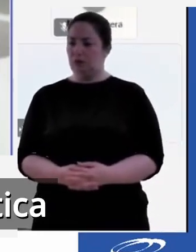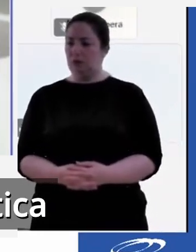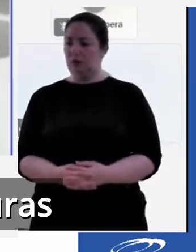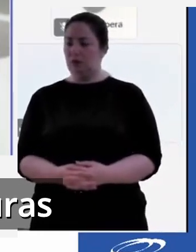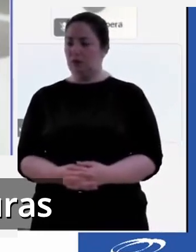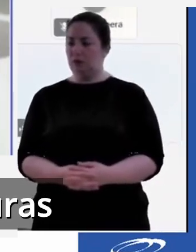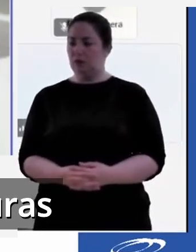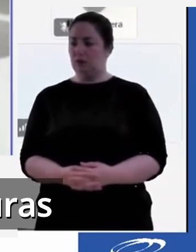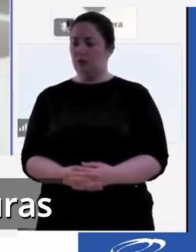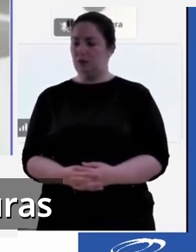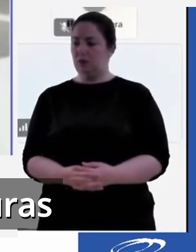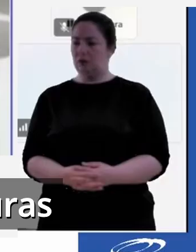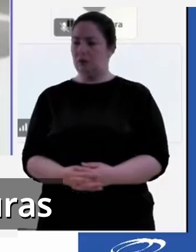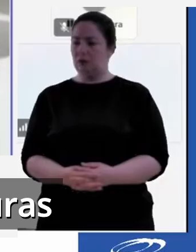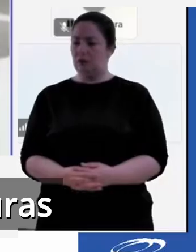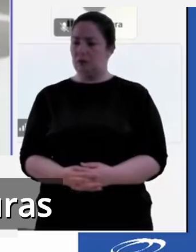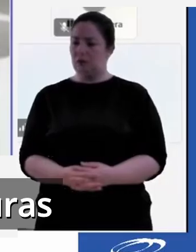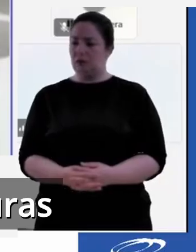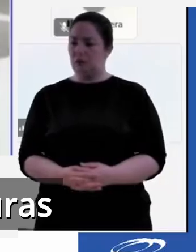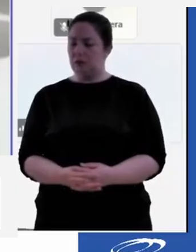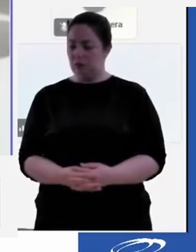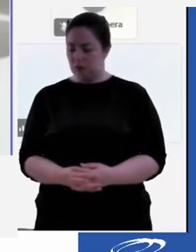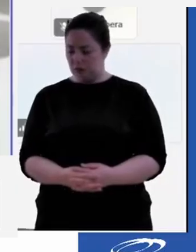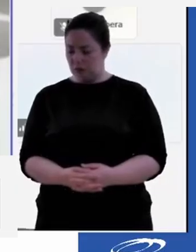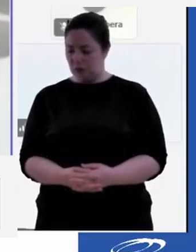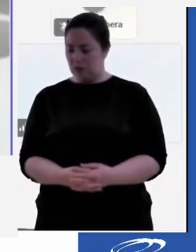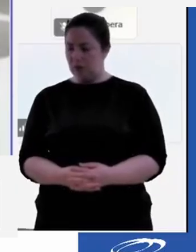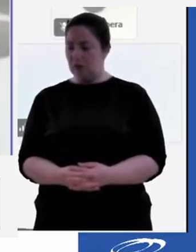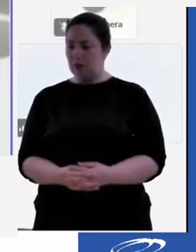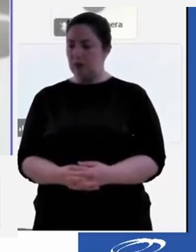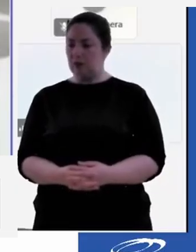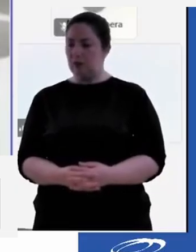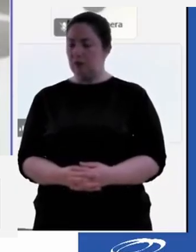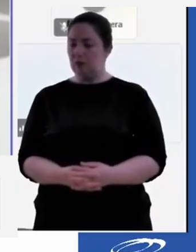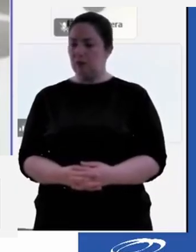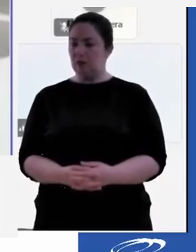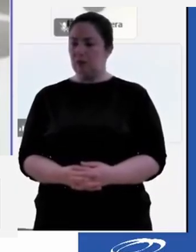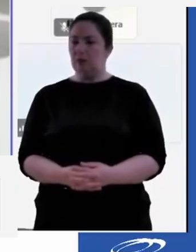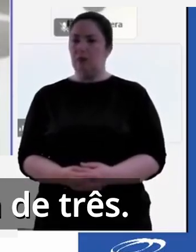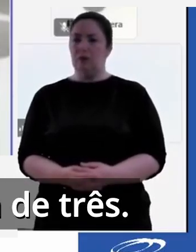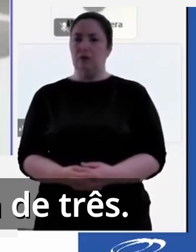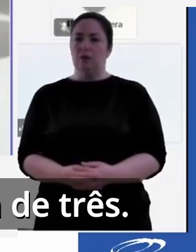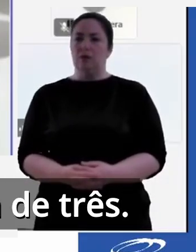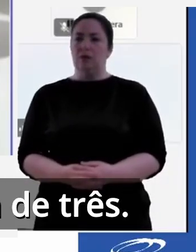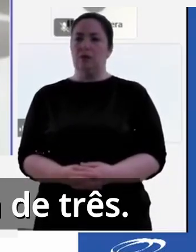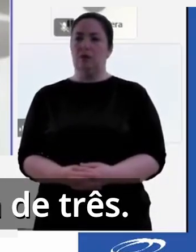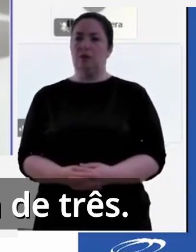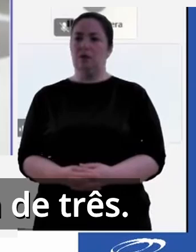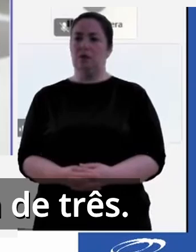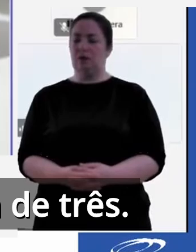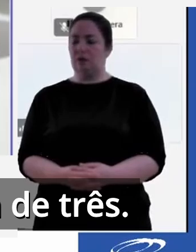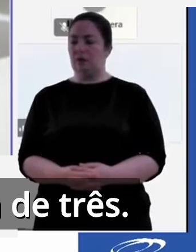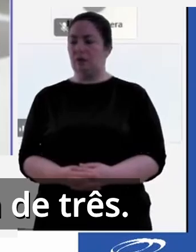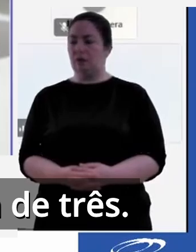joint infection, and we showed that if you're doing plate and broth cultures, you need 4. And if you're doing the cultures in blood